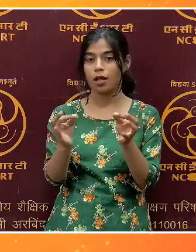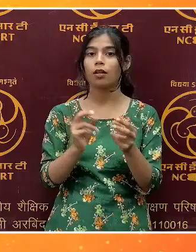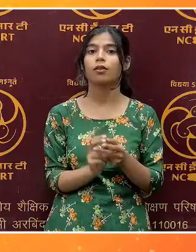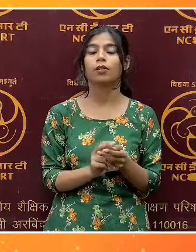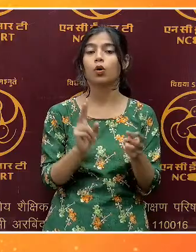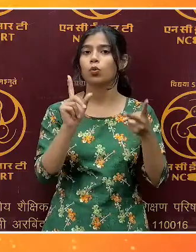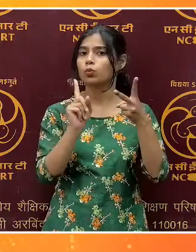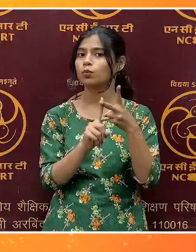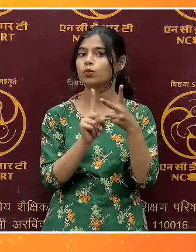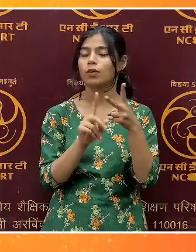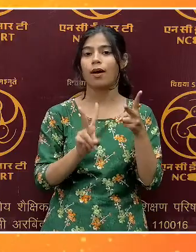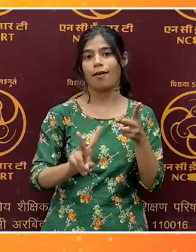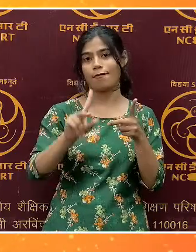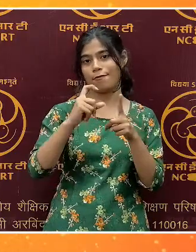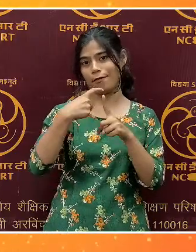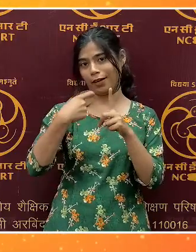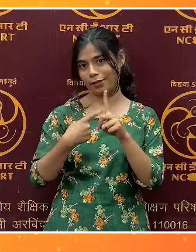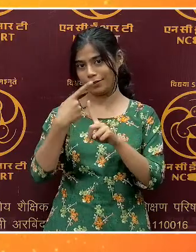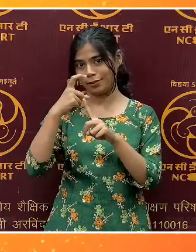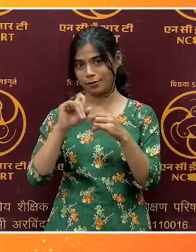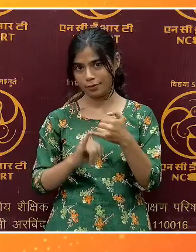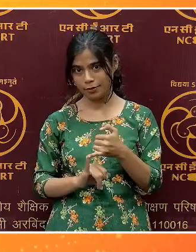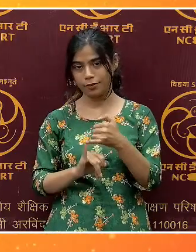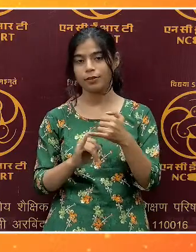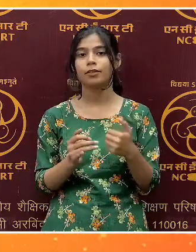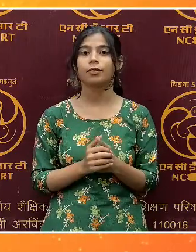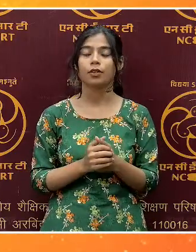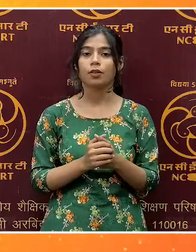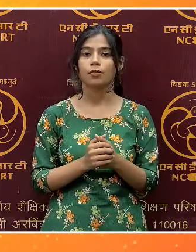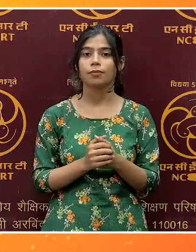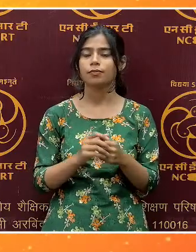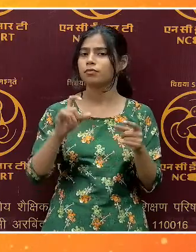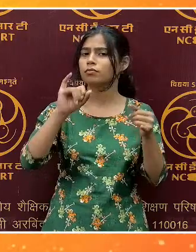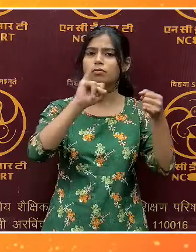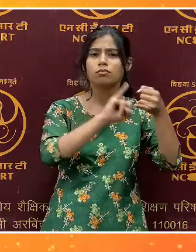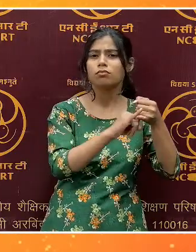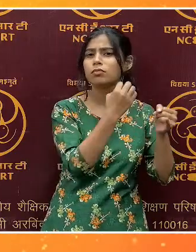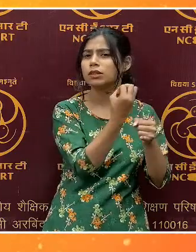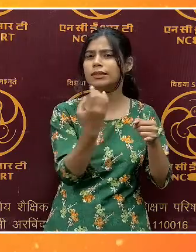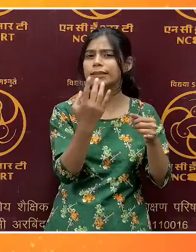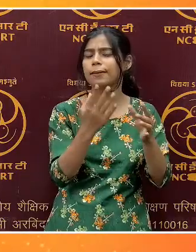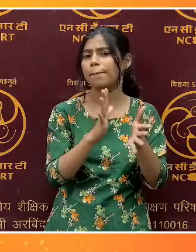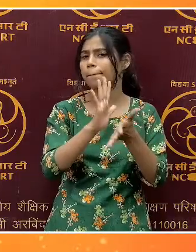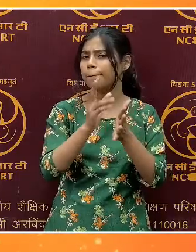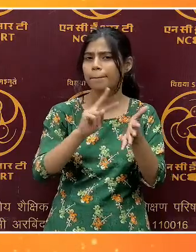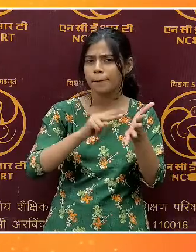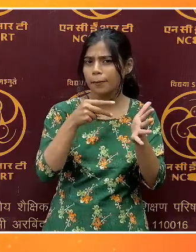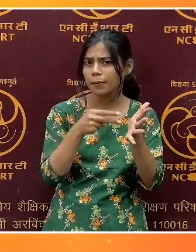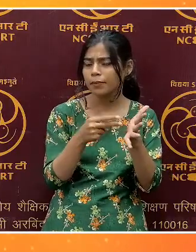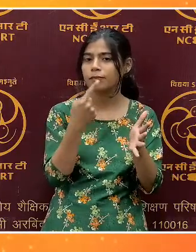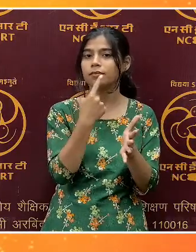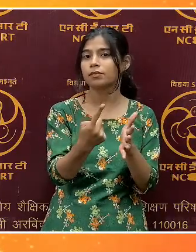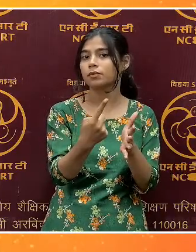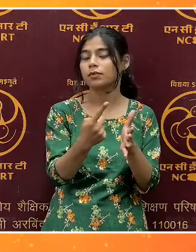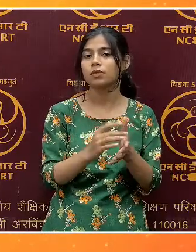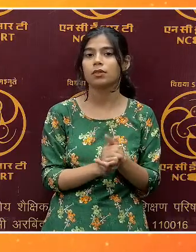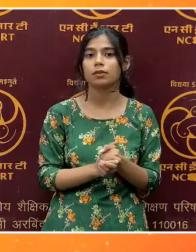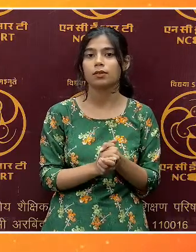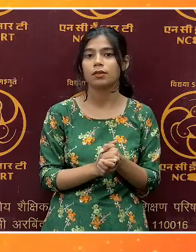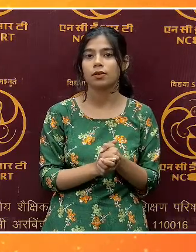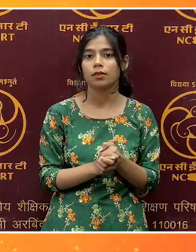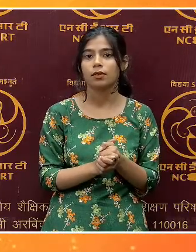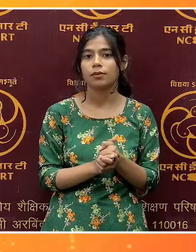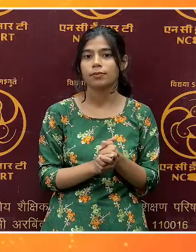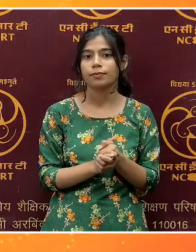nature, as will be clear in a minute. Scalars, the physical quantities which are completely expressed in terms